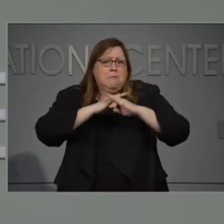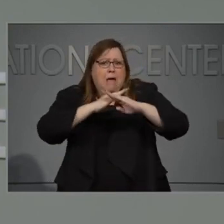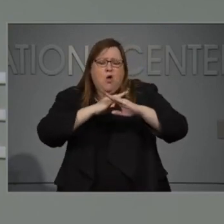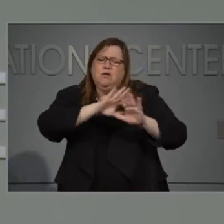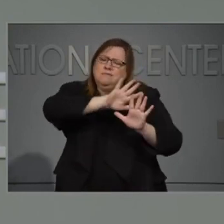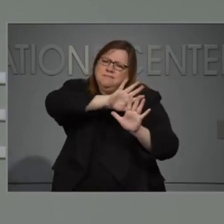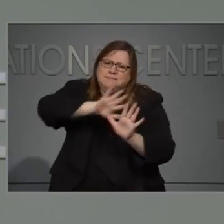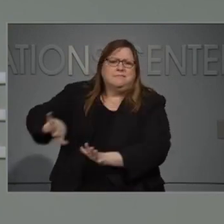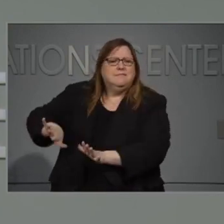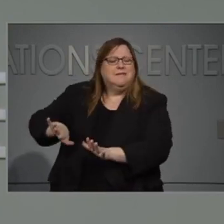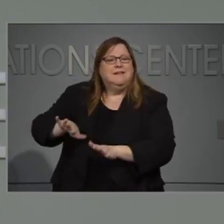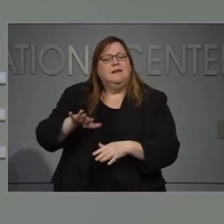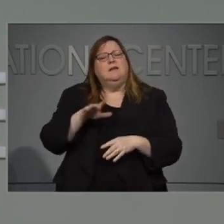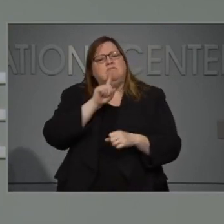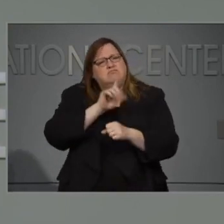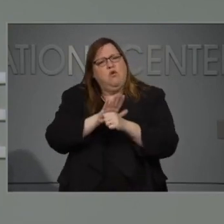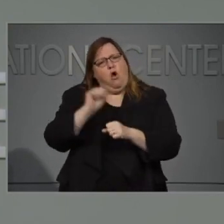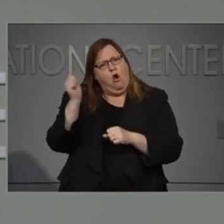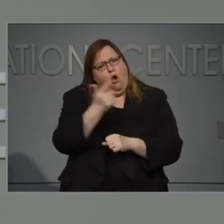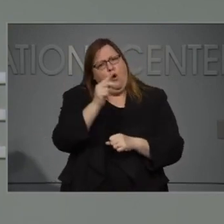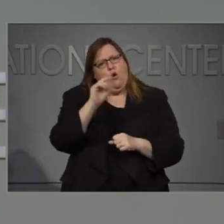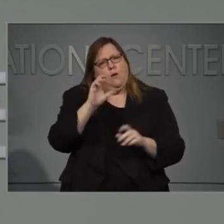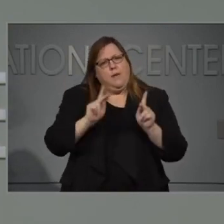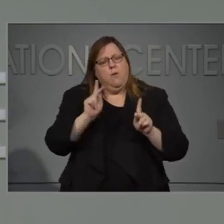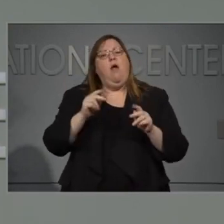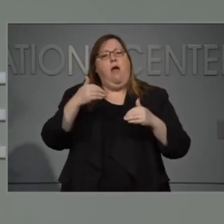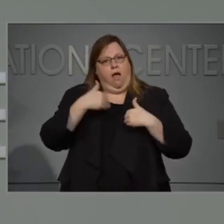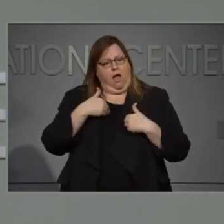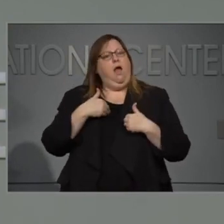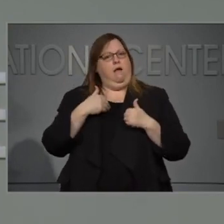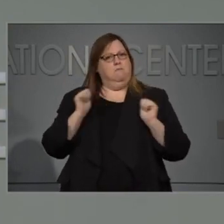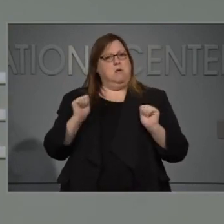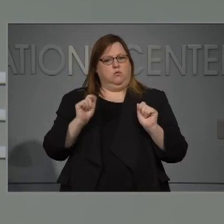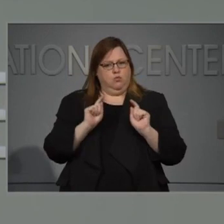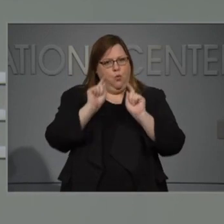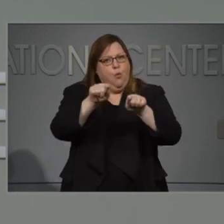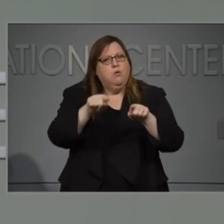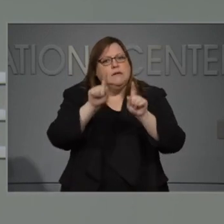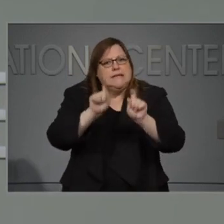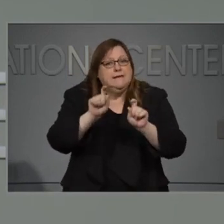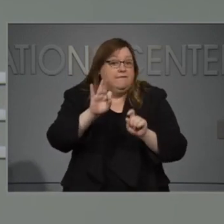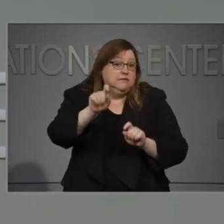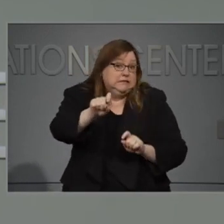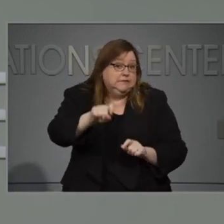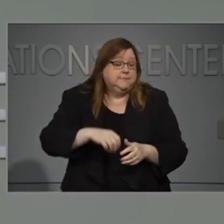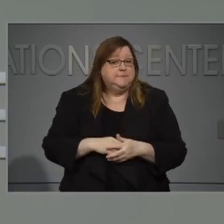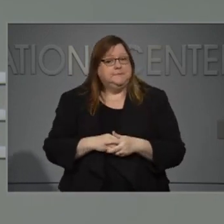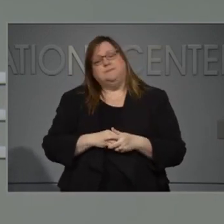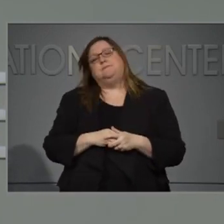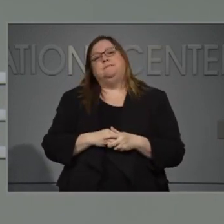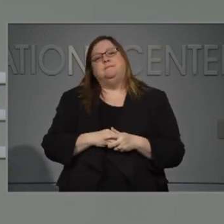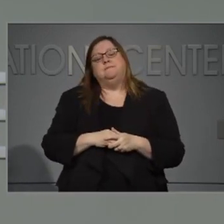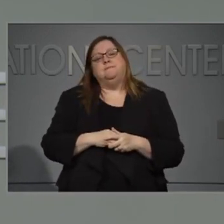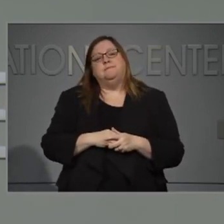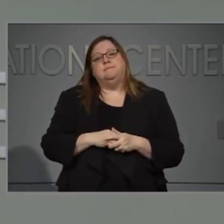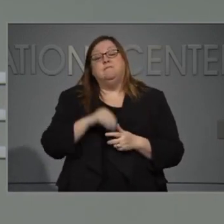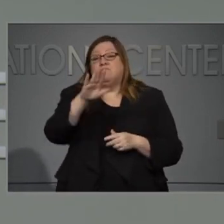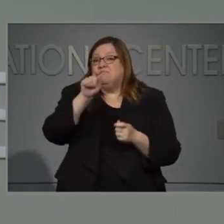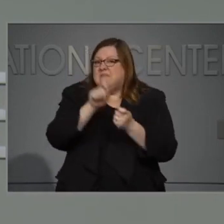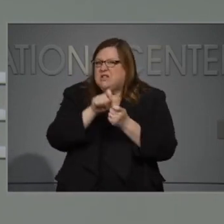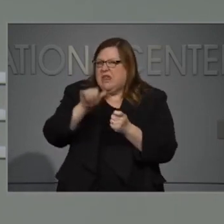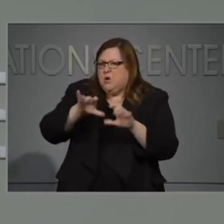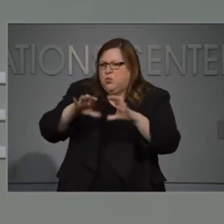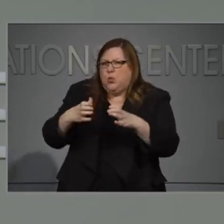North Carolinian can access a COVID-19 test if they need one, particularly those who have been